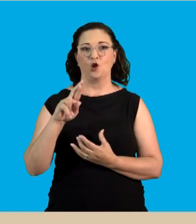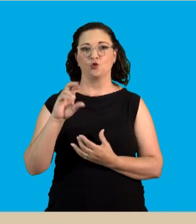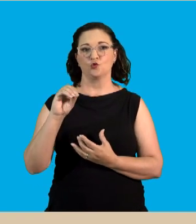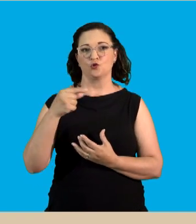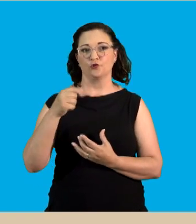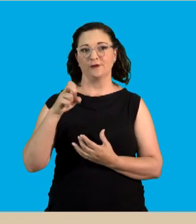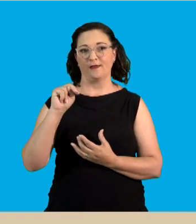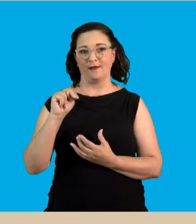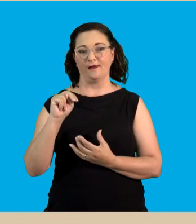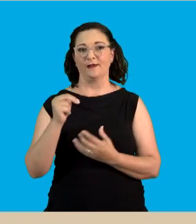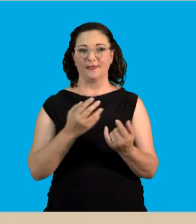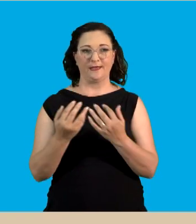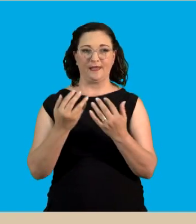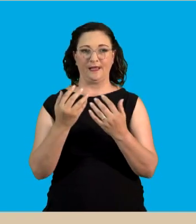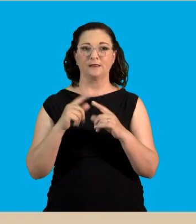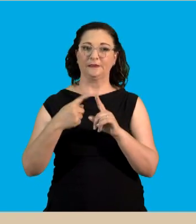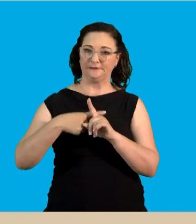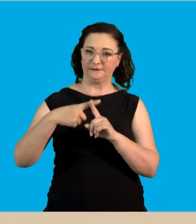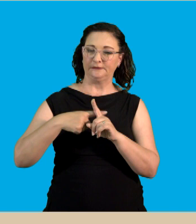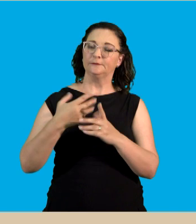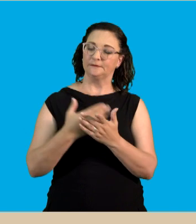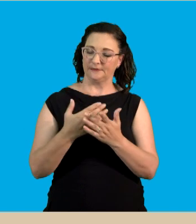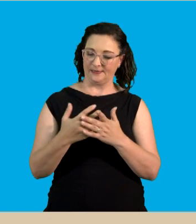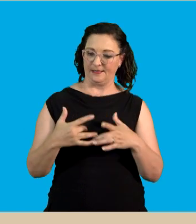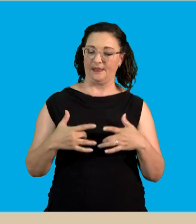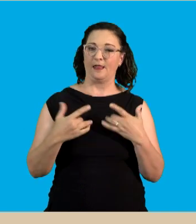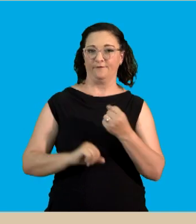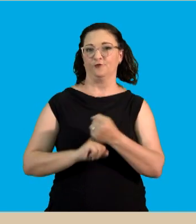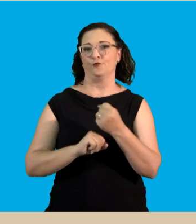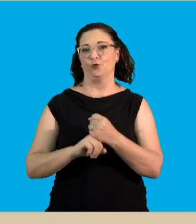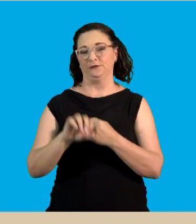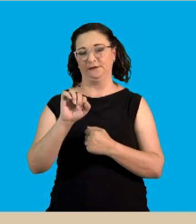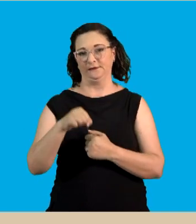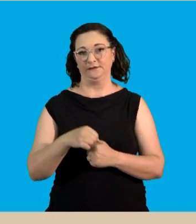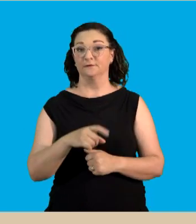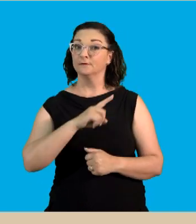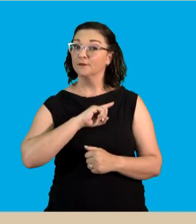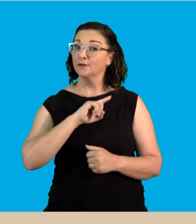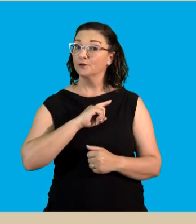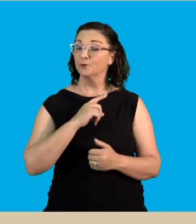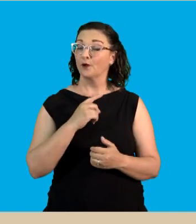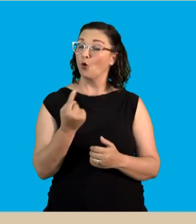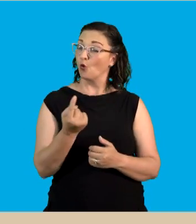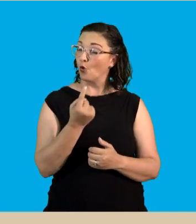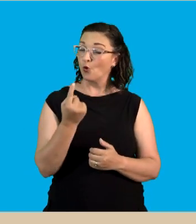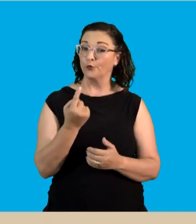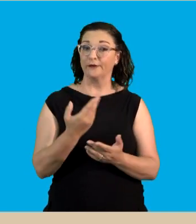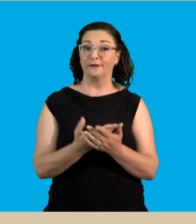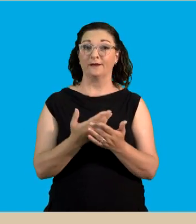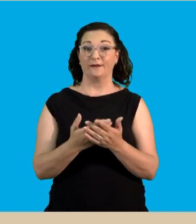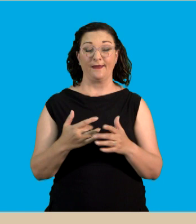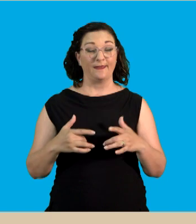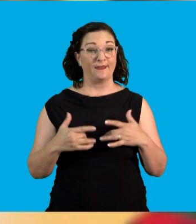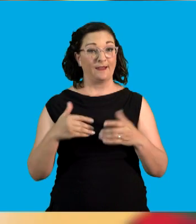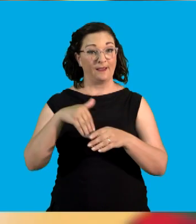gas. Temperatures are stable to sustain and support life. And that is why planet Earth is the